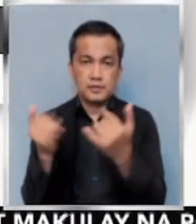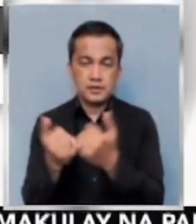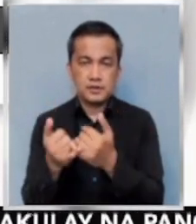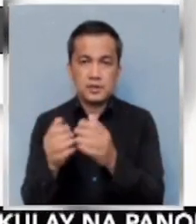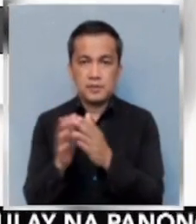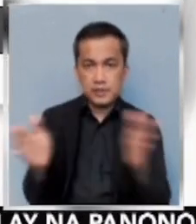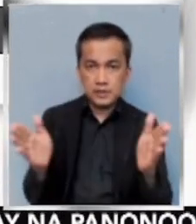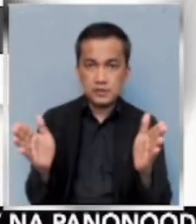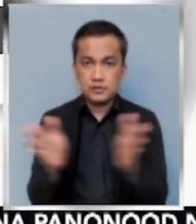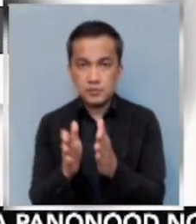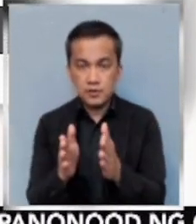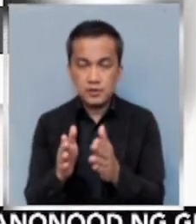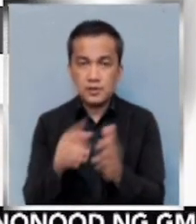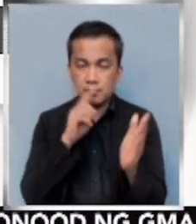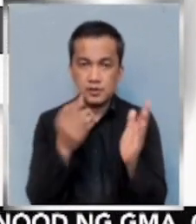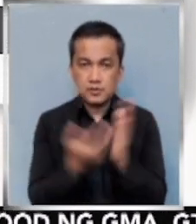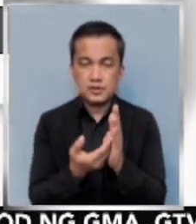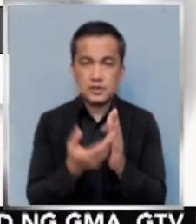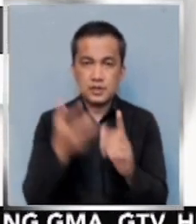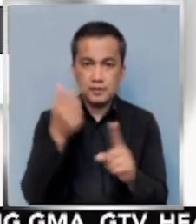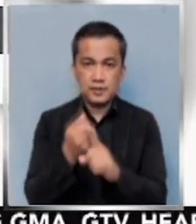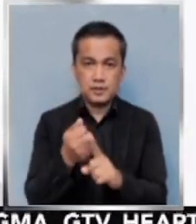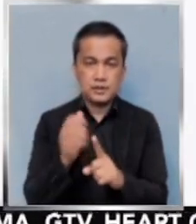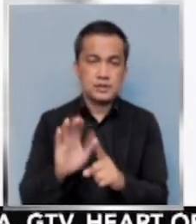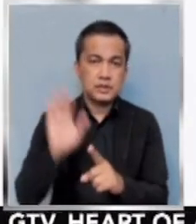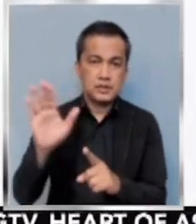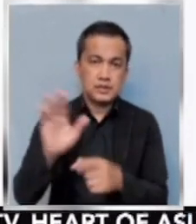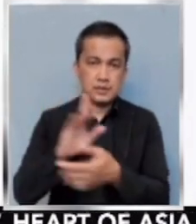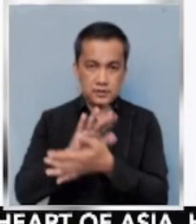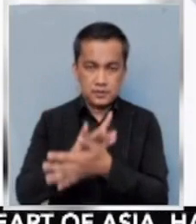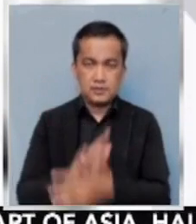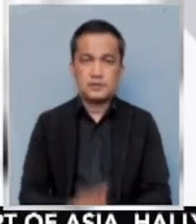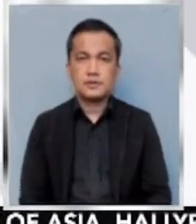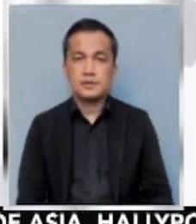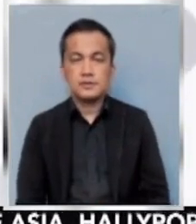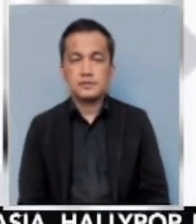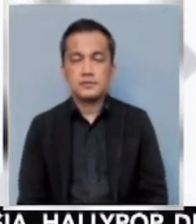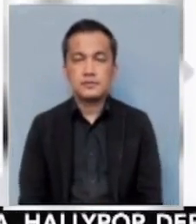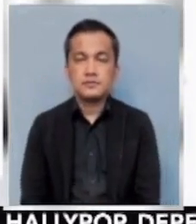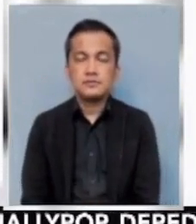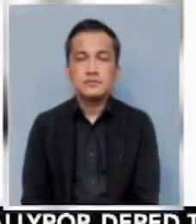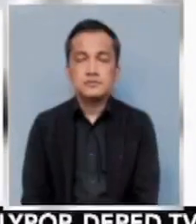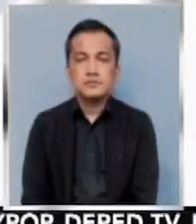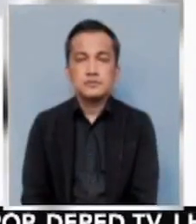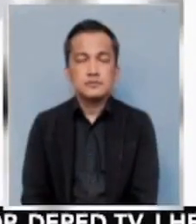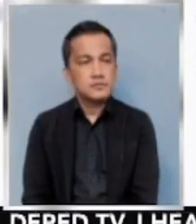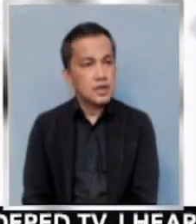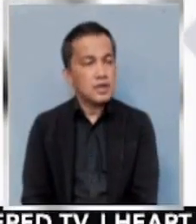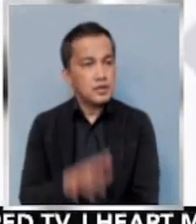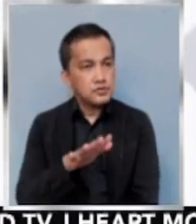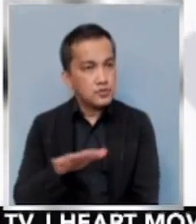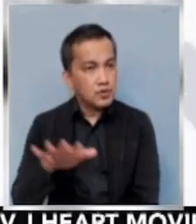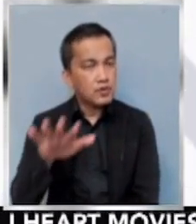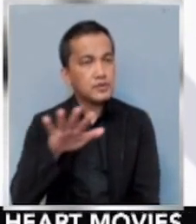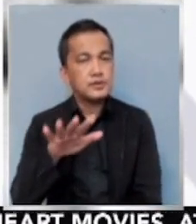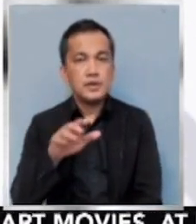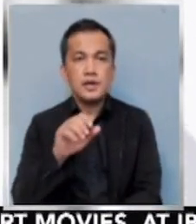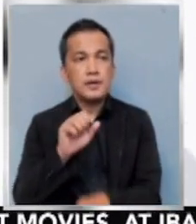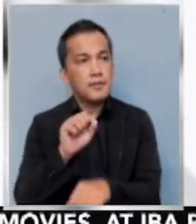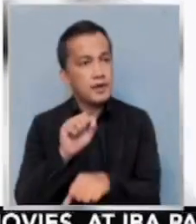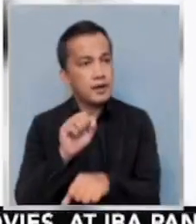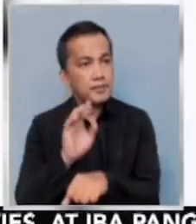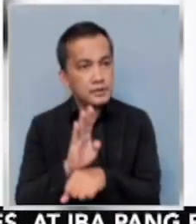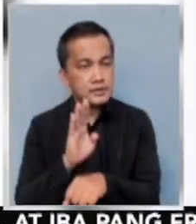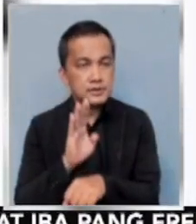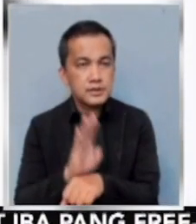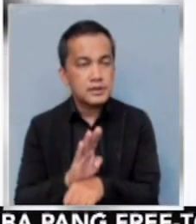na mapapatunayang apektado sila ng COVID-19 pandemic. Those establishments that